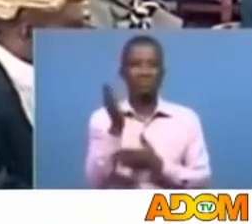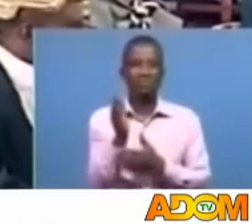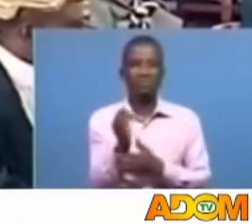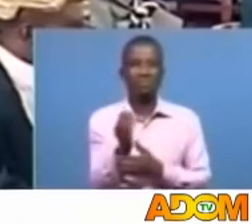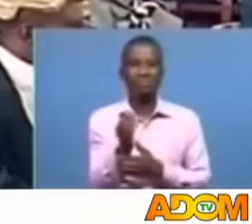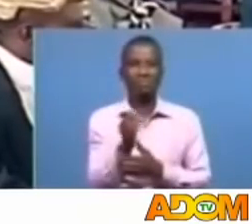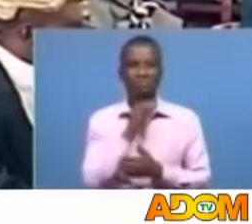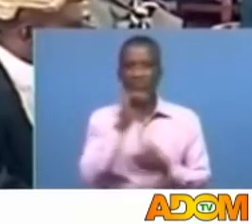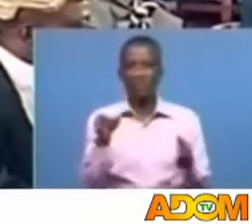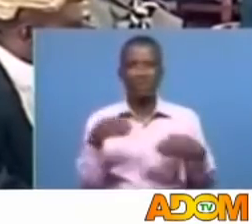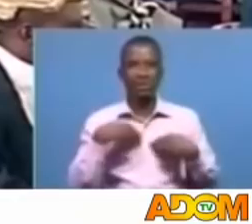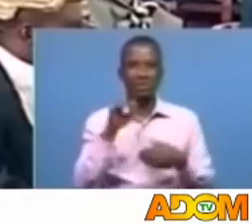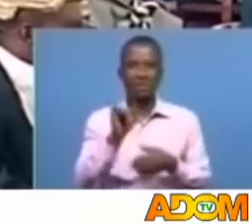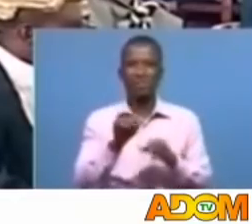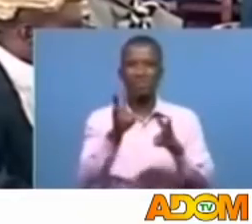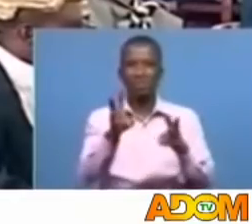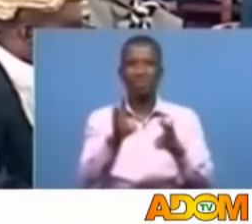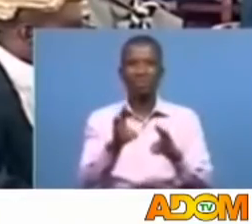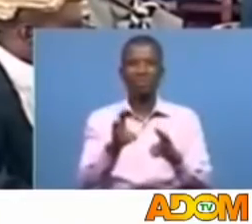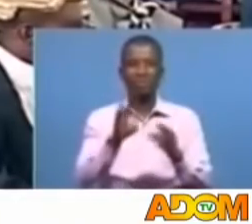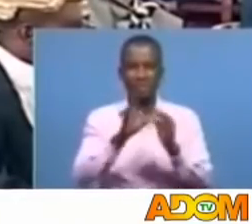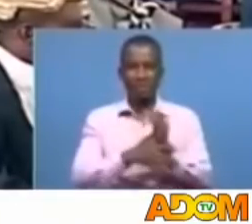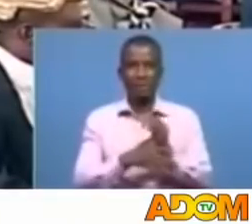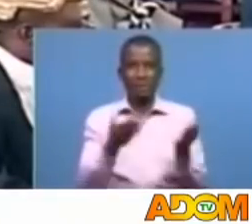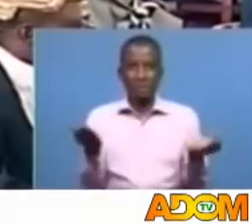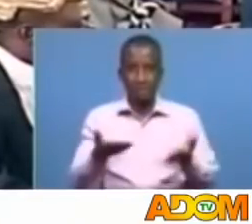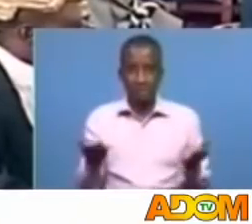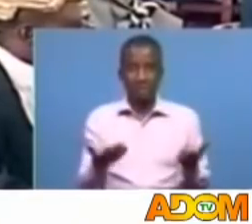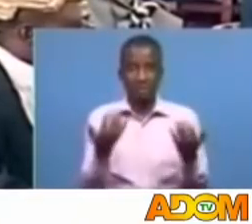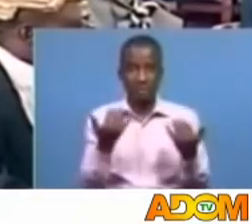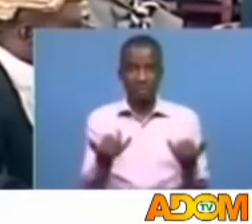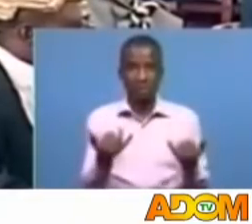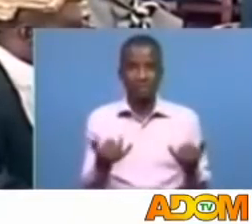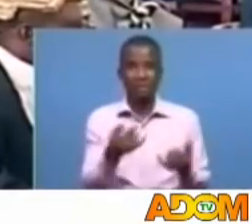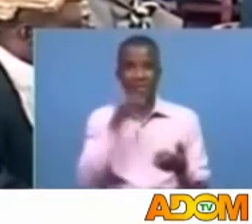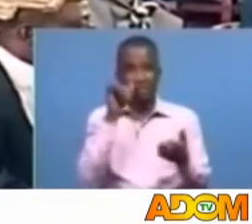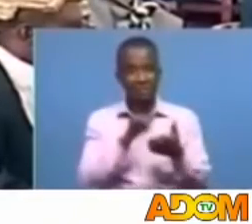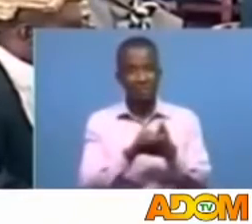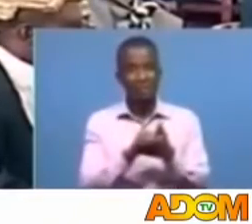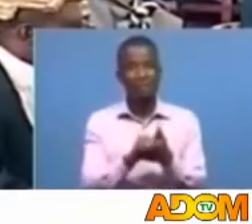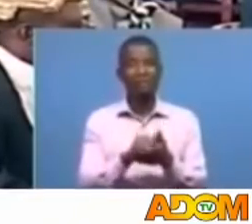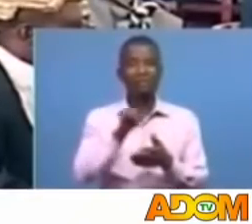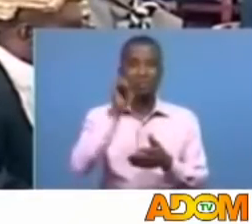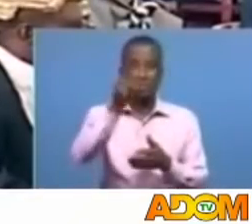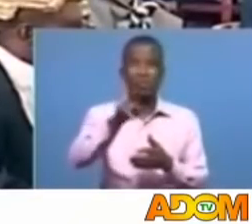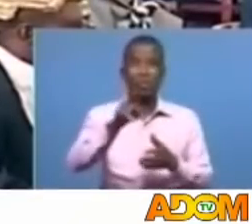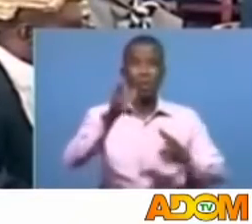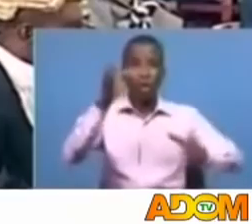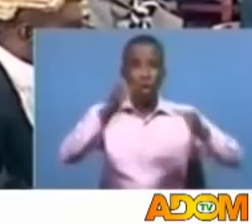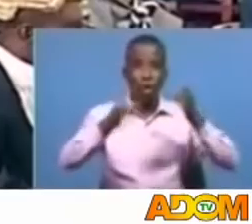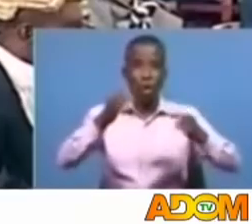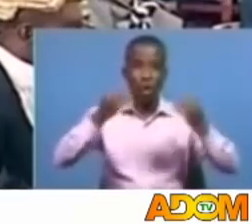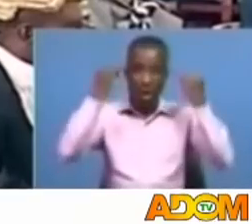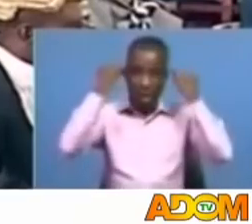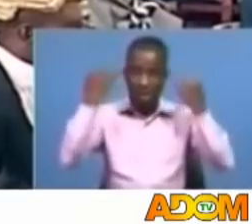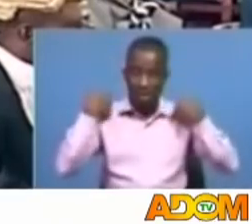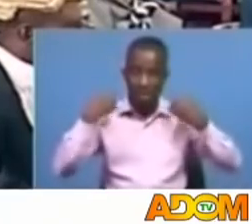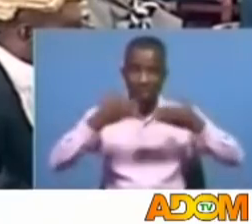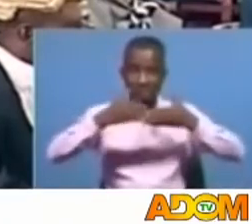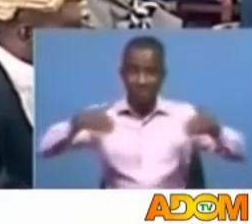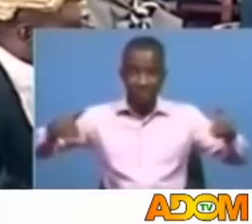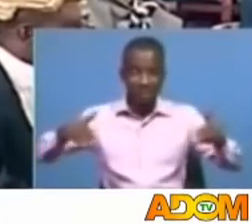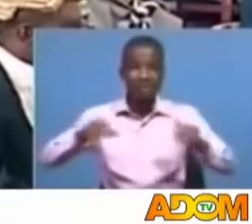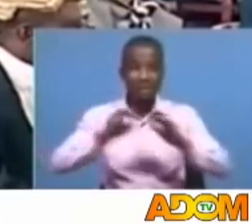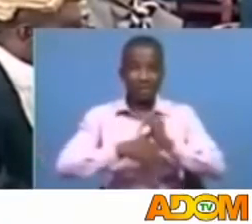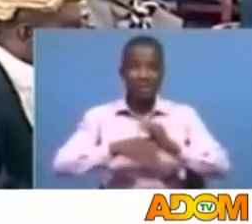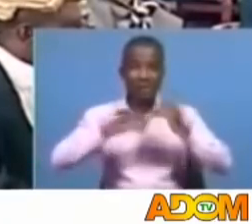and unreasonable. And we are saying respectfully that your lordships, in the exercise